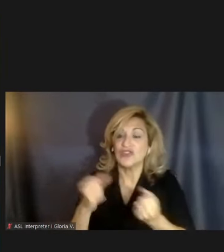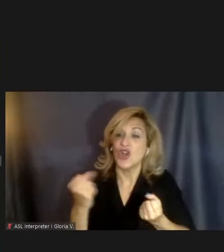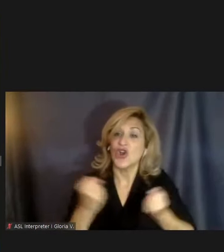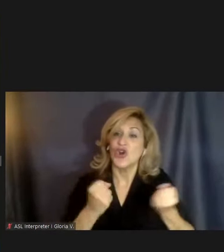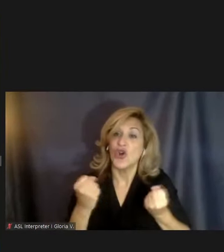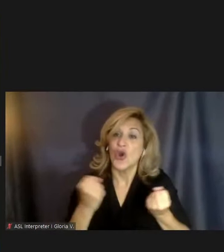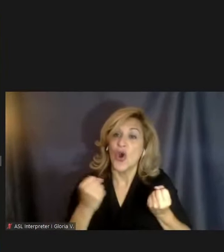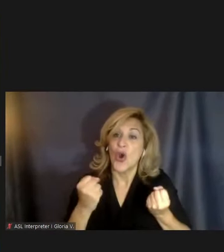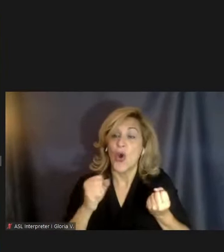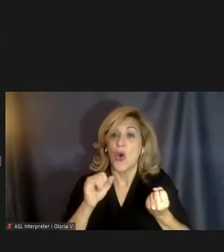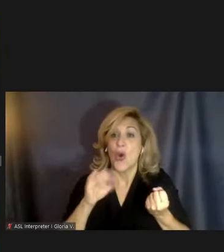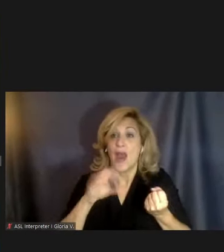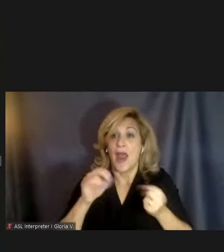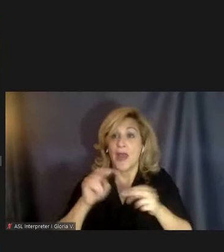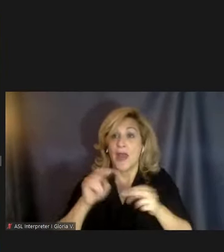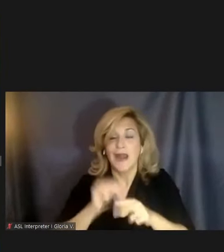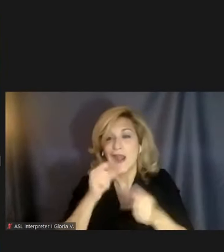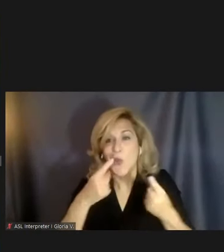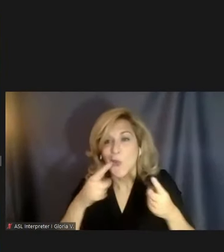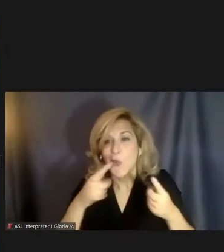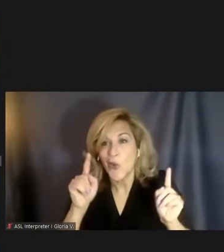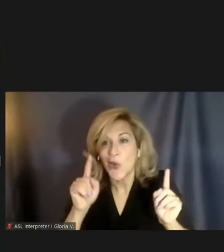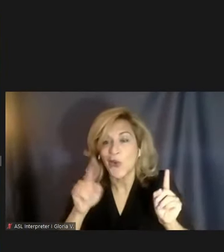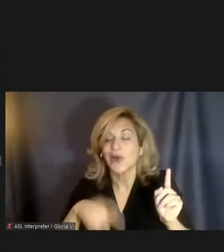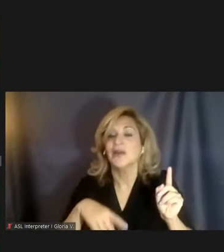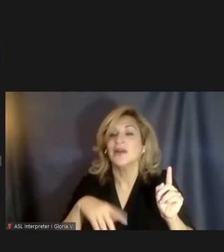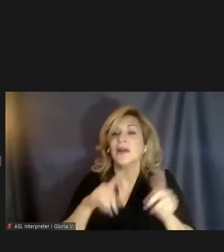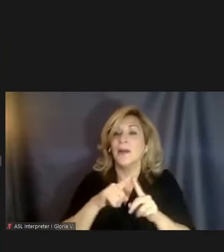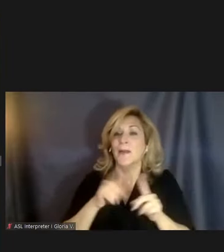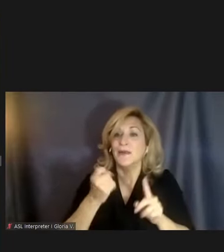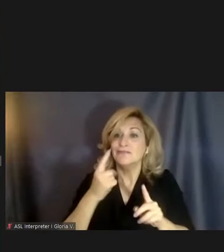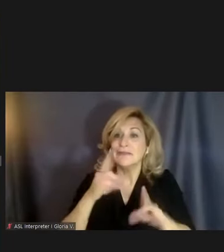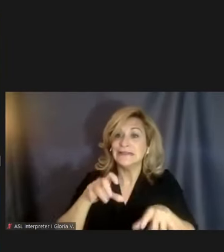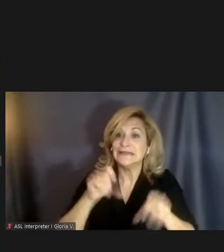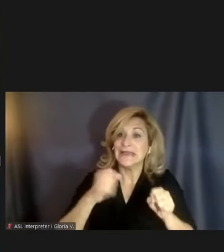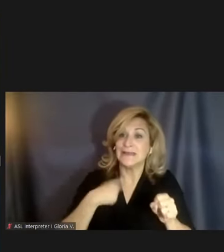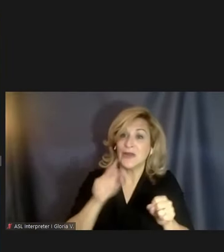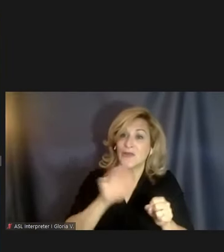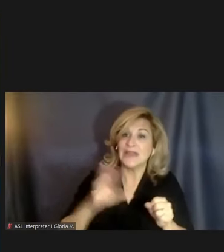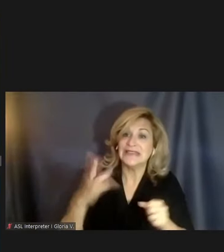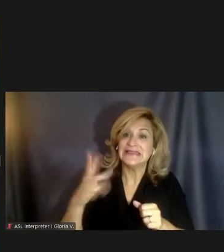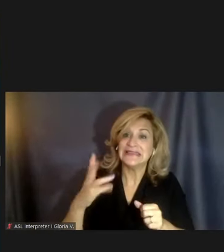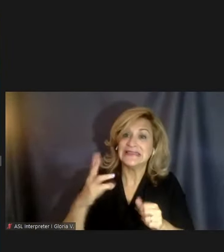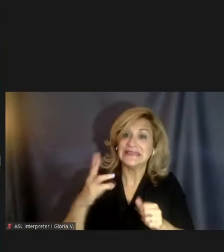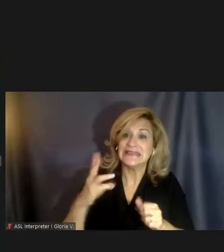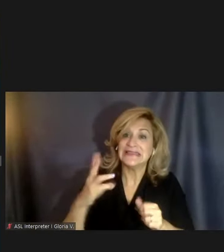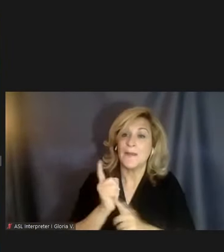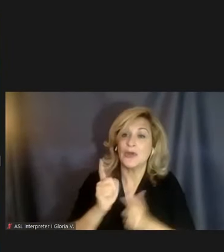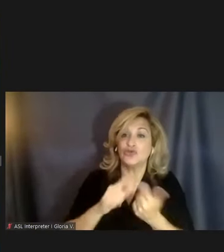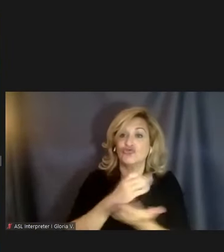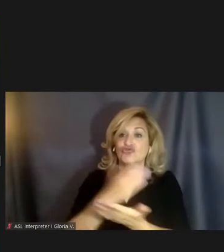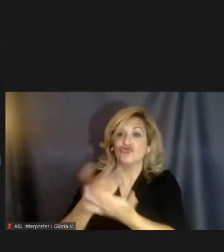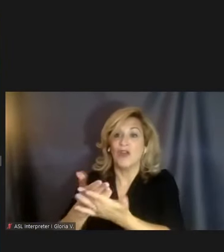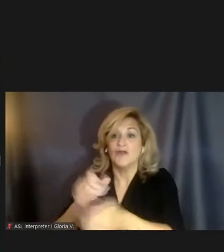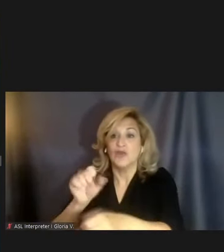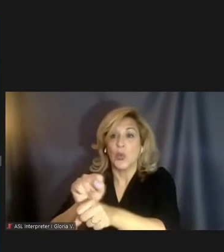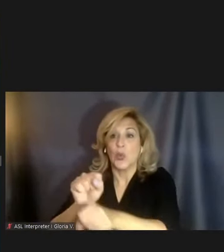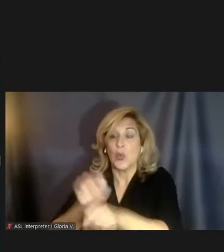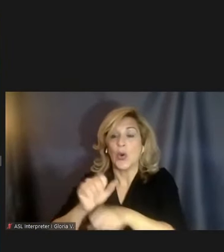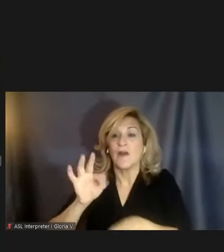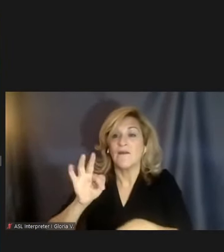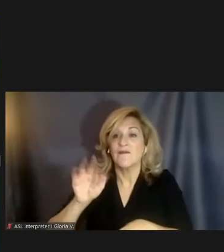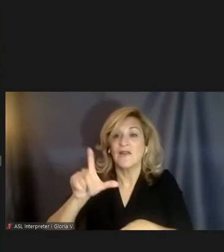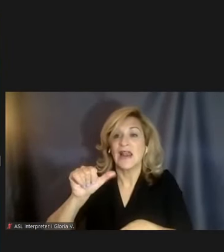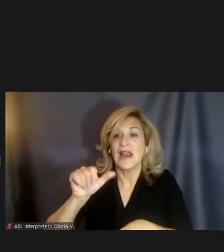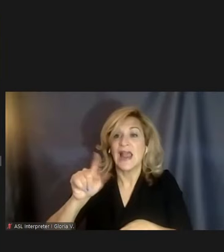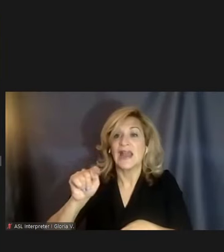not work. I live south of Prospect Park. It takes me about 60 minutes to get to my work in Flatiron District, but on a motorcycle, it can take